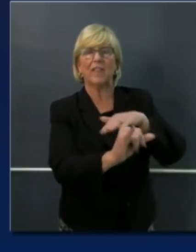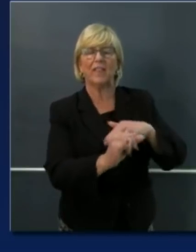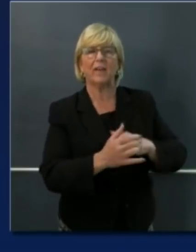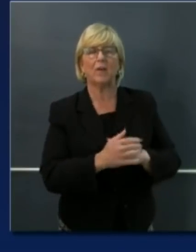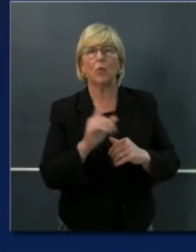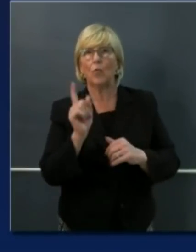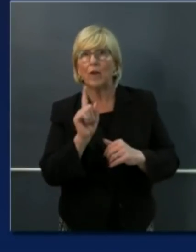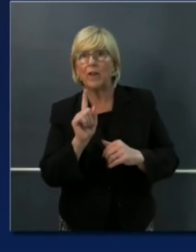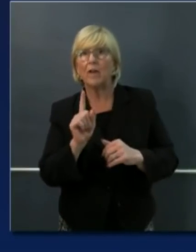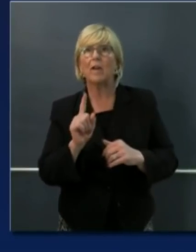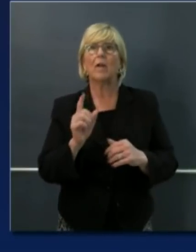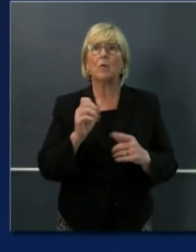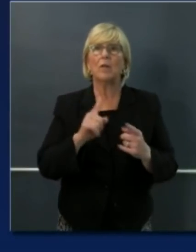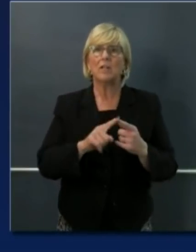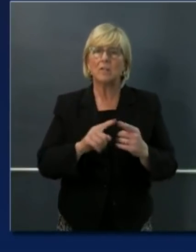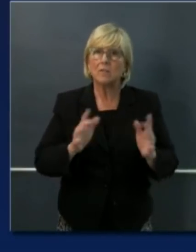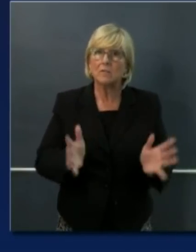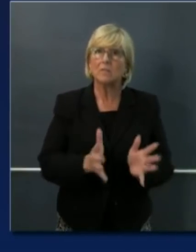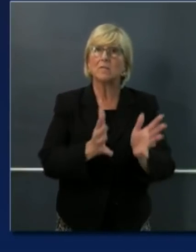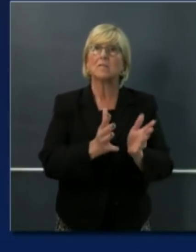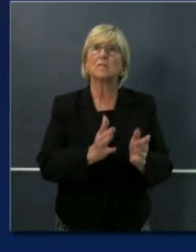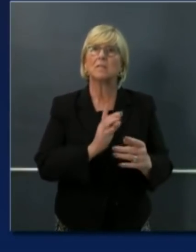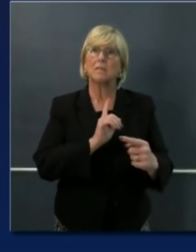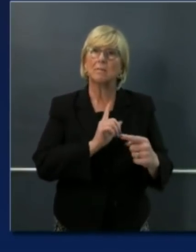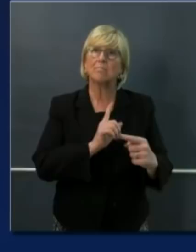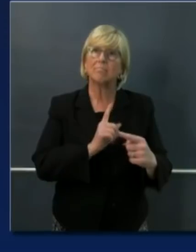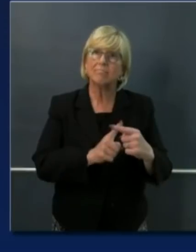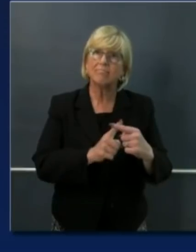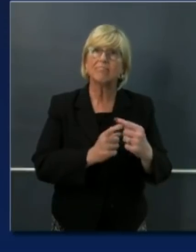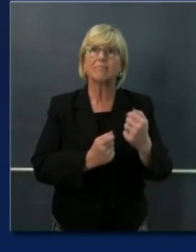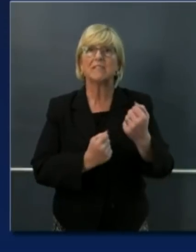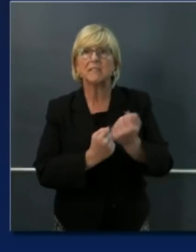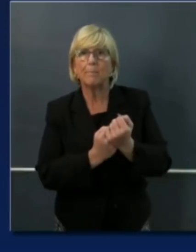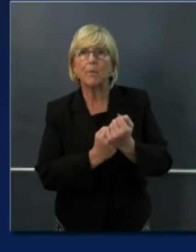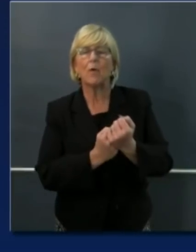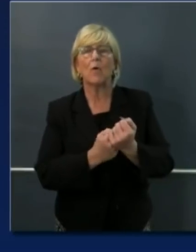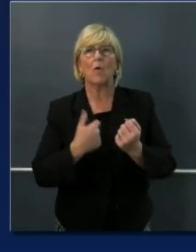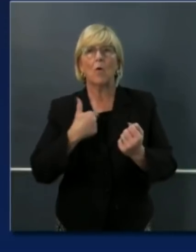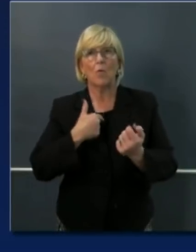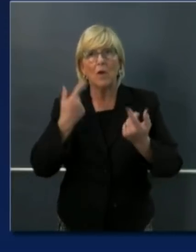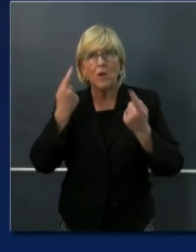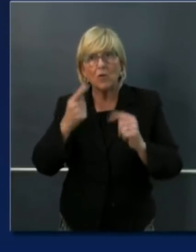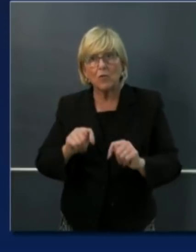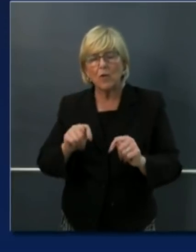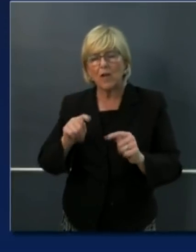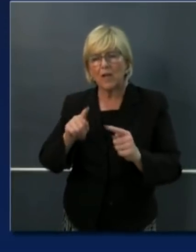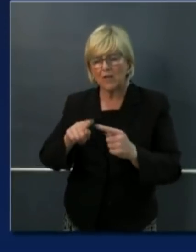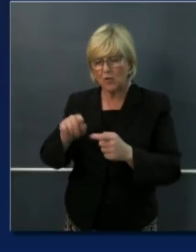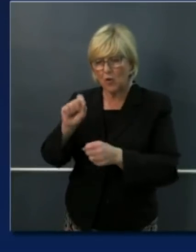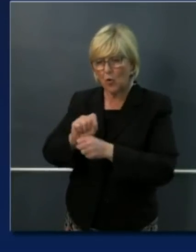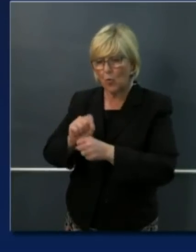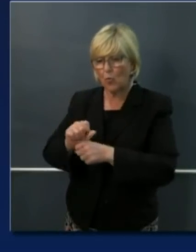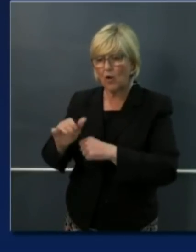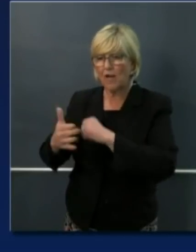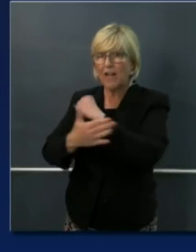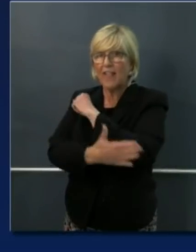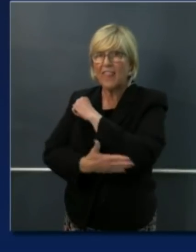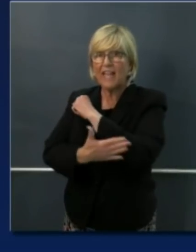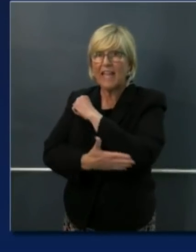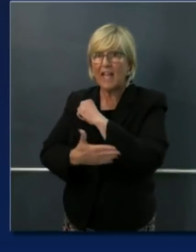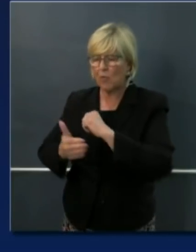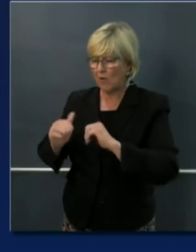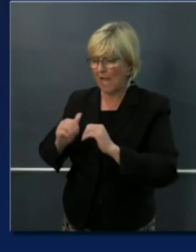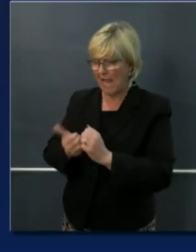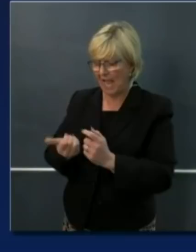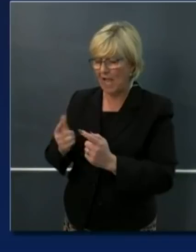a very important piece of work for us that we are deep into and working not just with our local county partners on how to develop